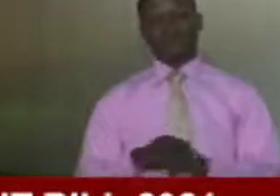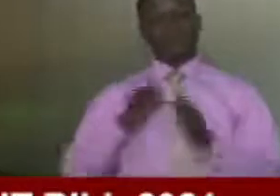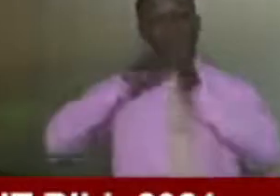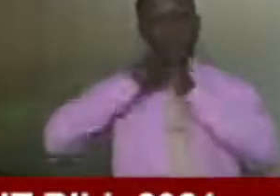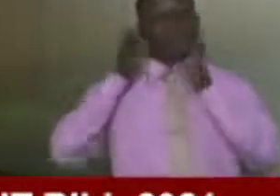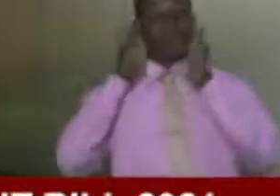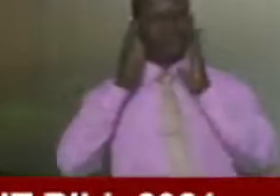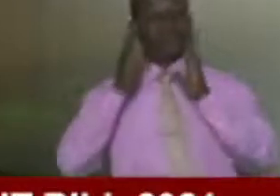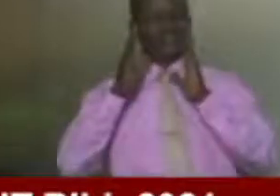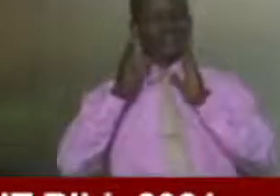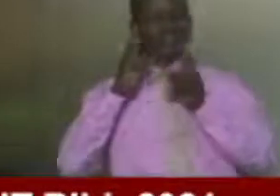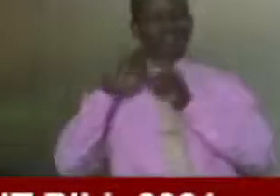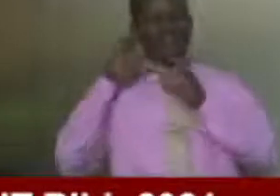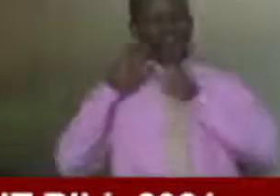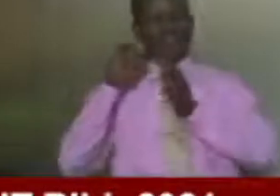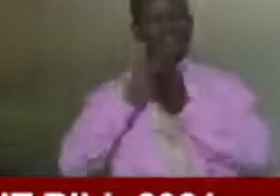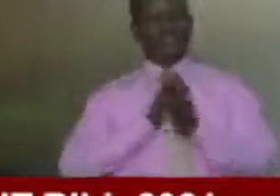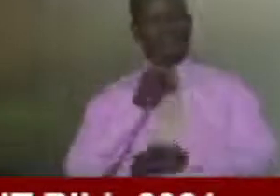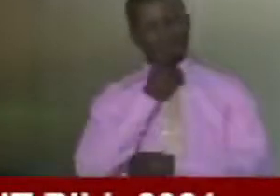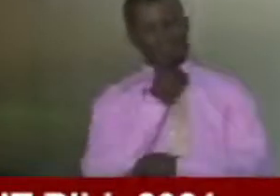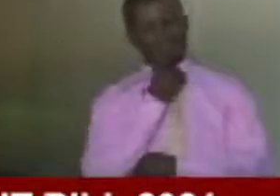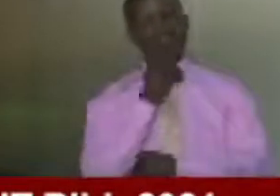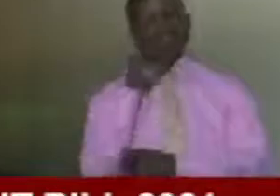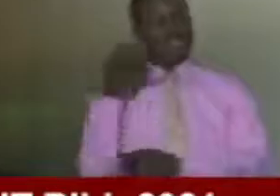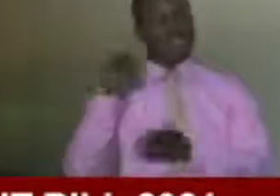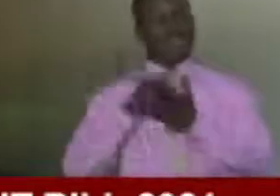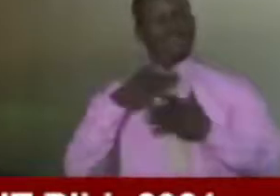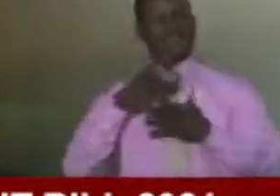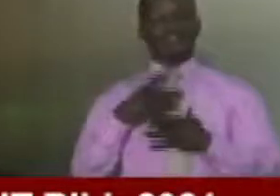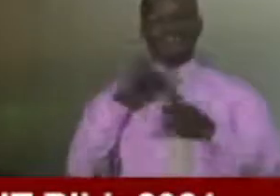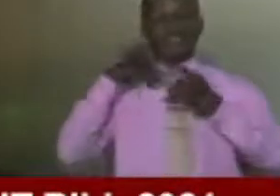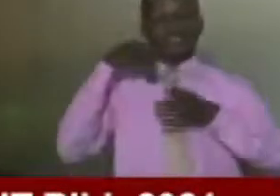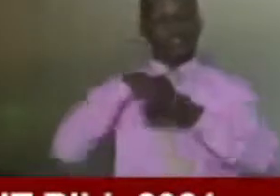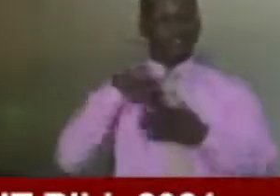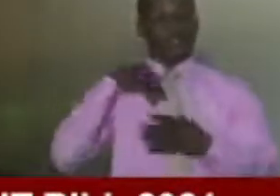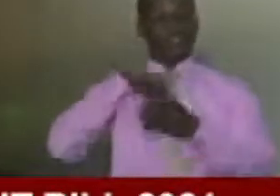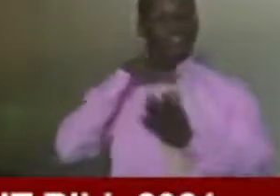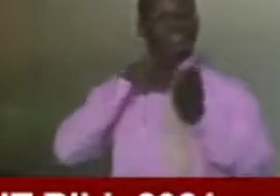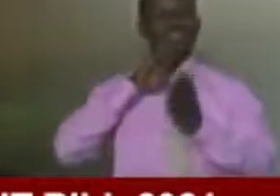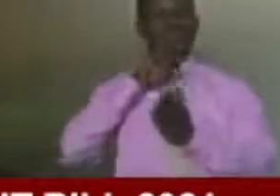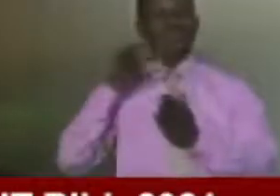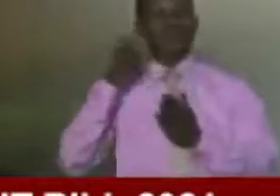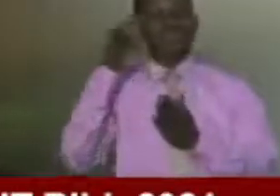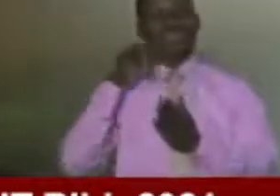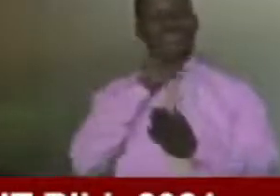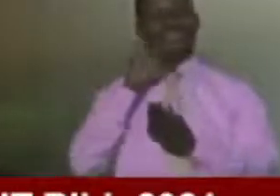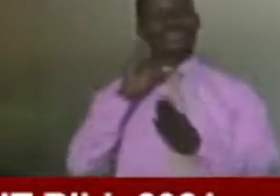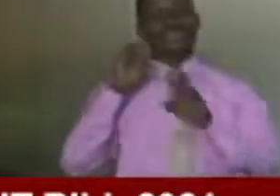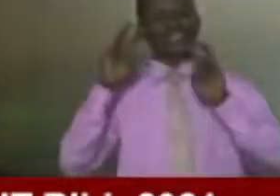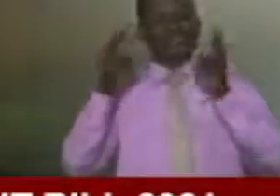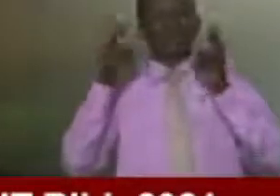conversations, and one of the key issues that, interests me in this new draft bill, or the bill, is the issue of